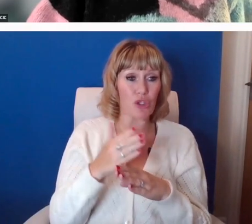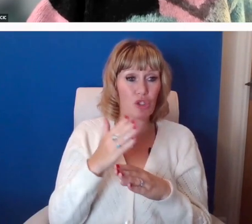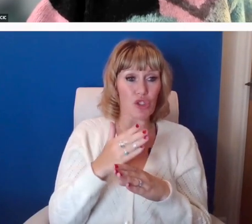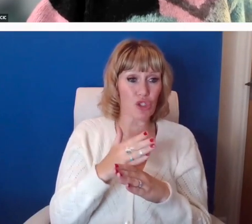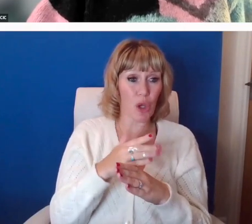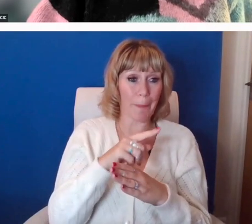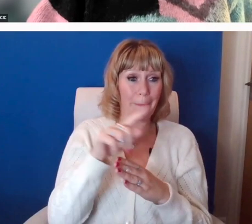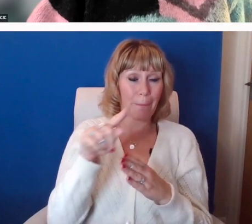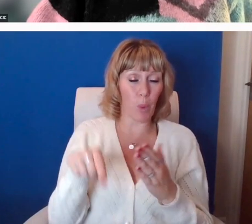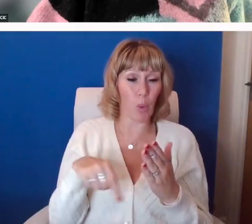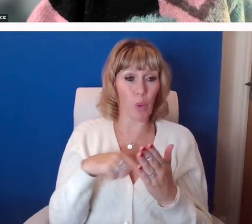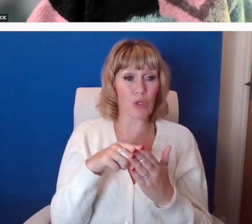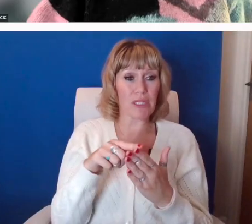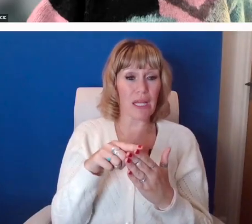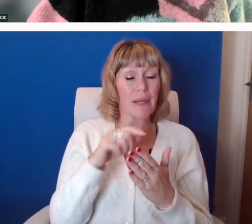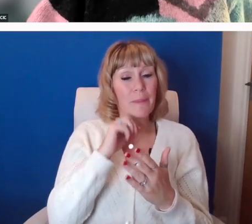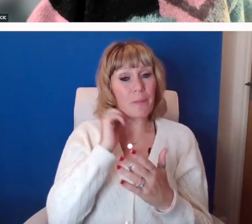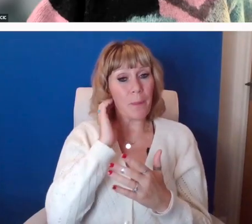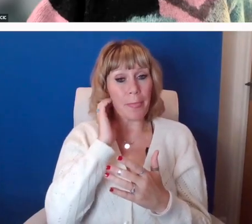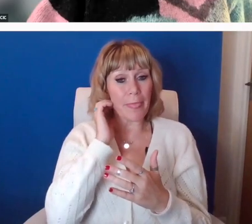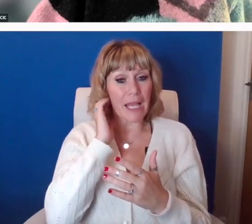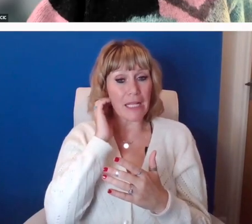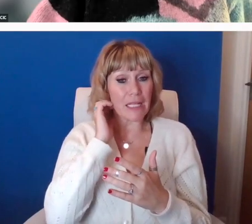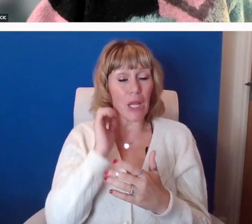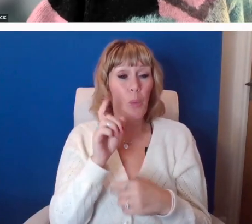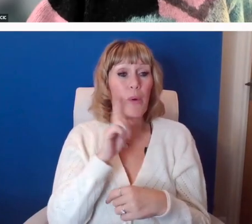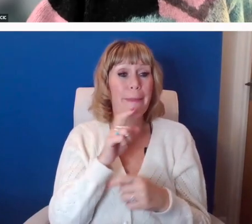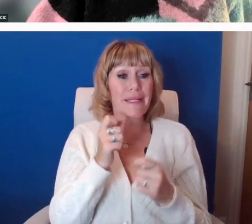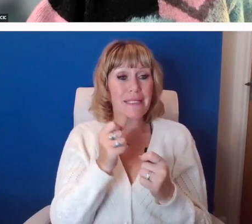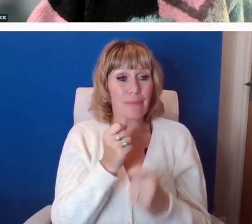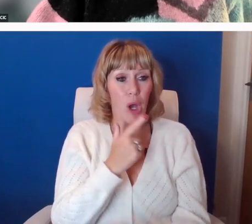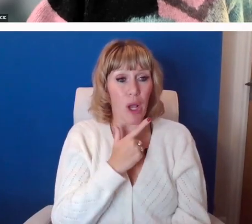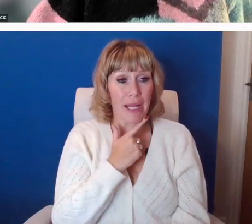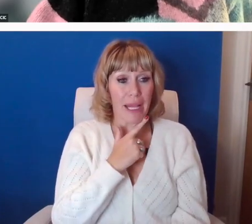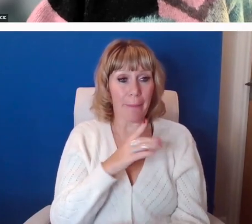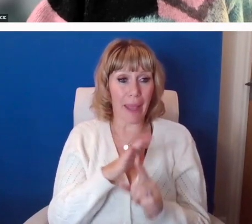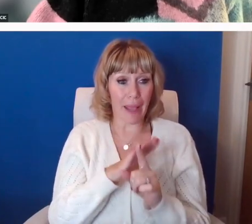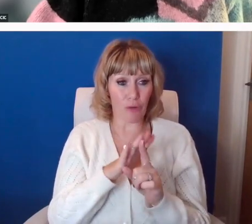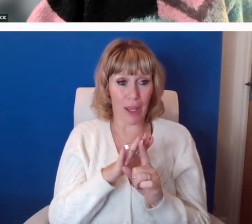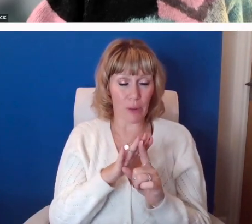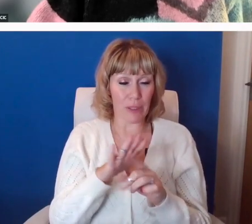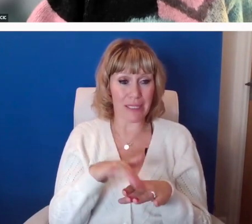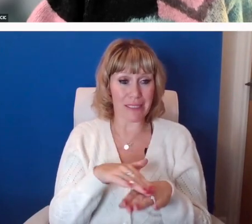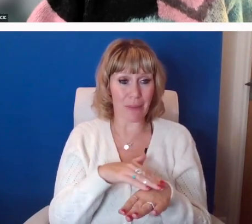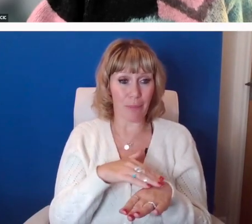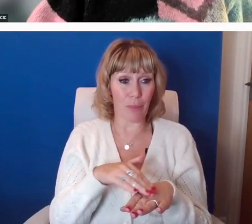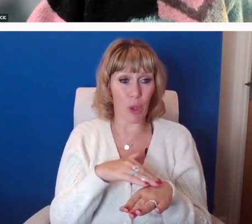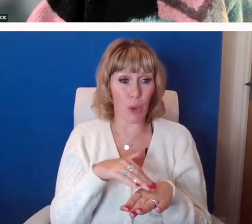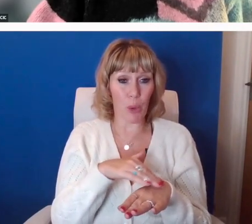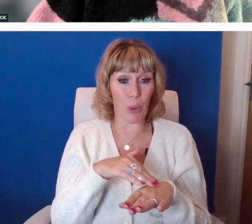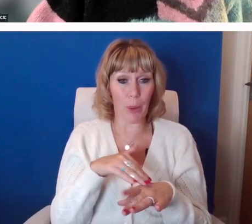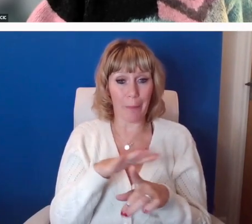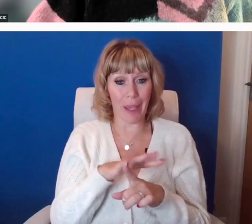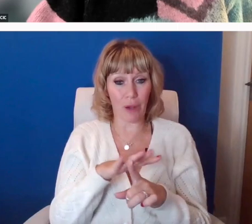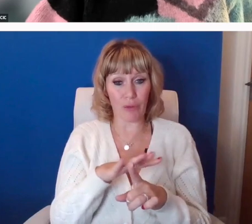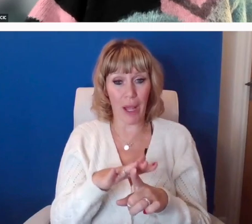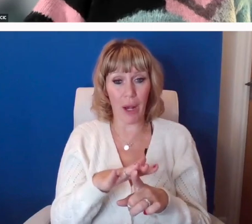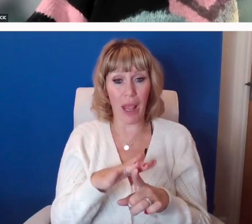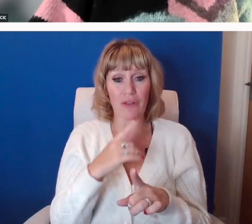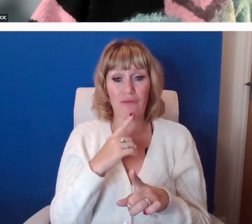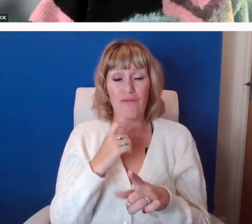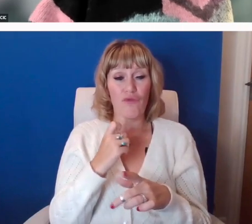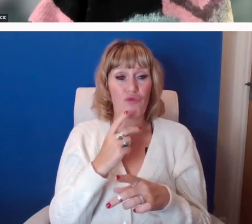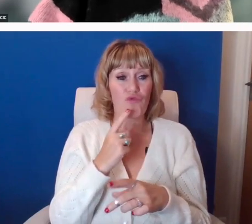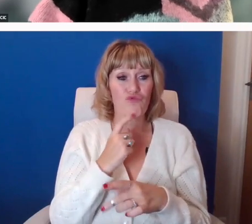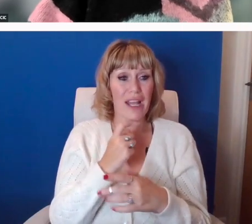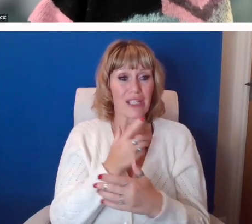woman smiling. Behind her is a bright blue background, and she's wearing black rimmed glasses and a red shirt.